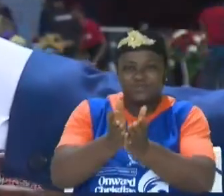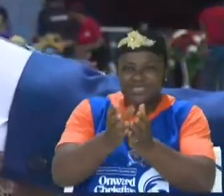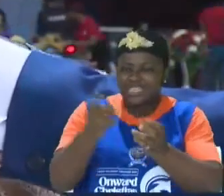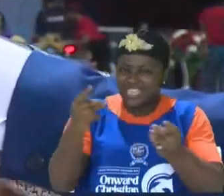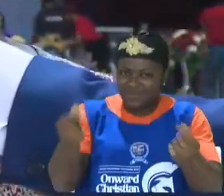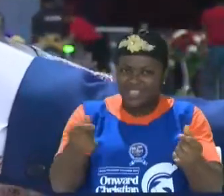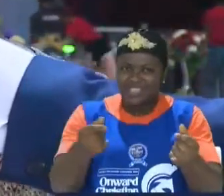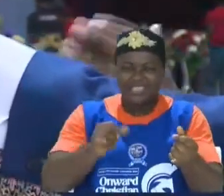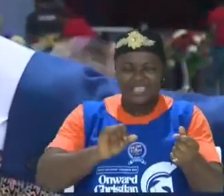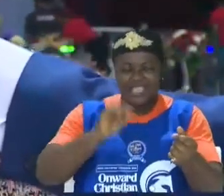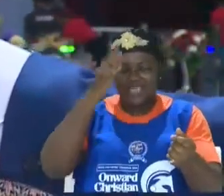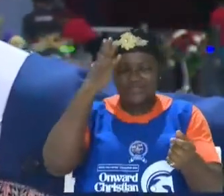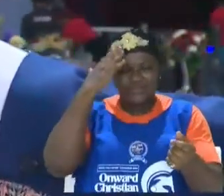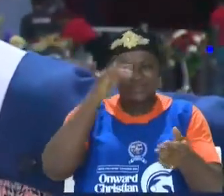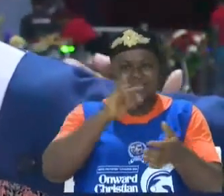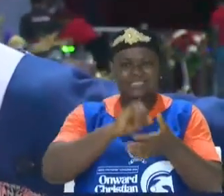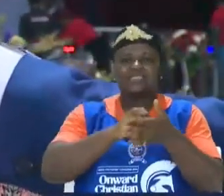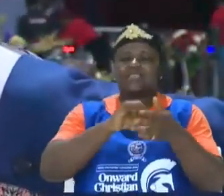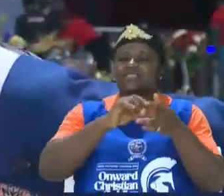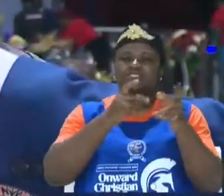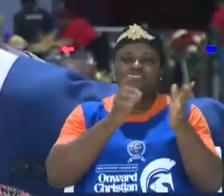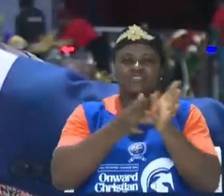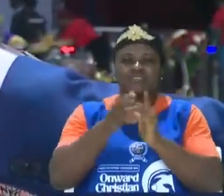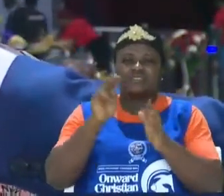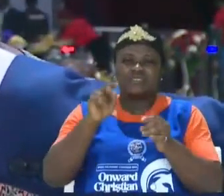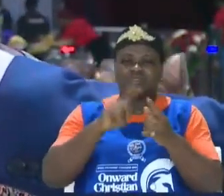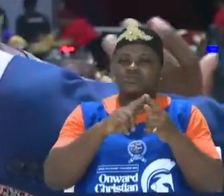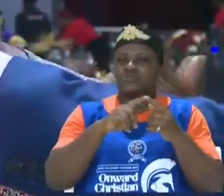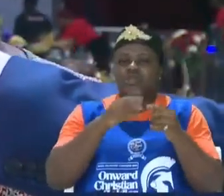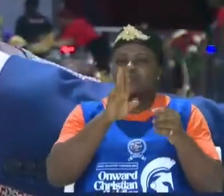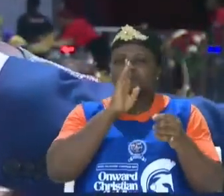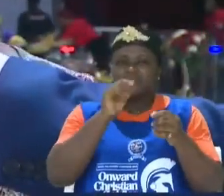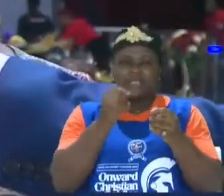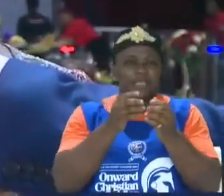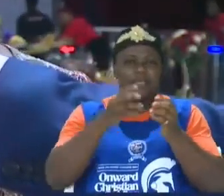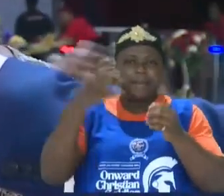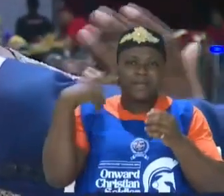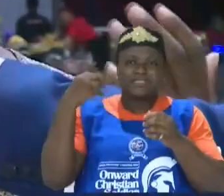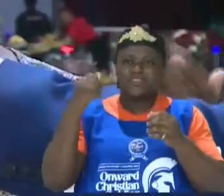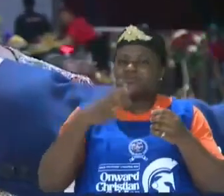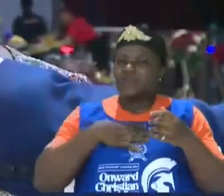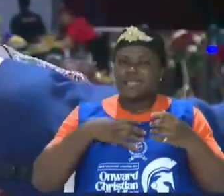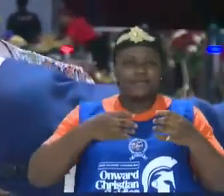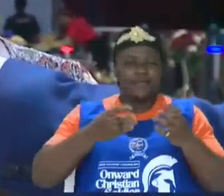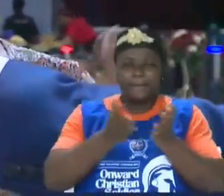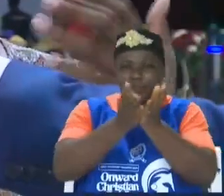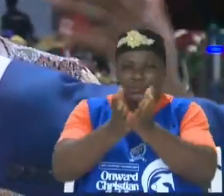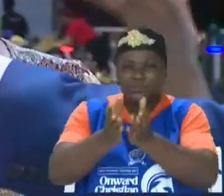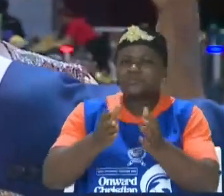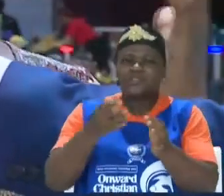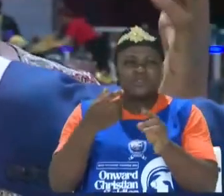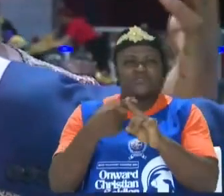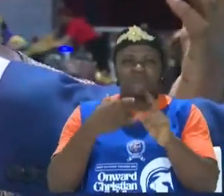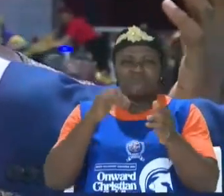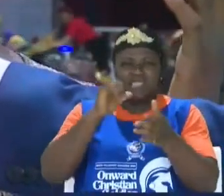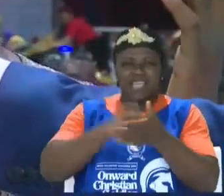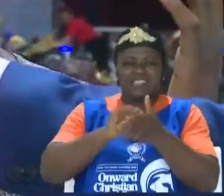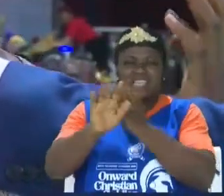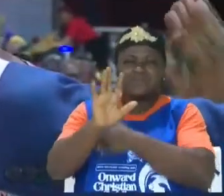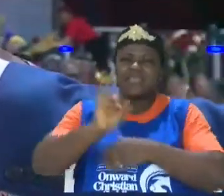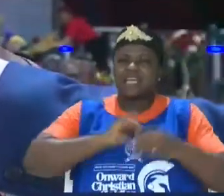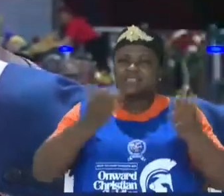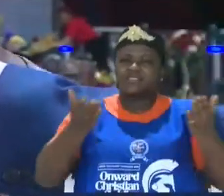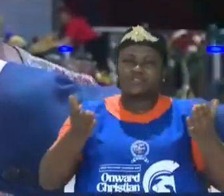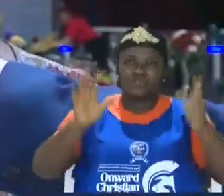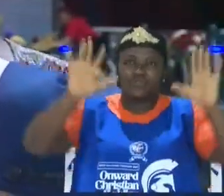master of my boat. And right there and there, I surrendered my life to Christ. And to God be the glory, my life has changed. I no longer look like the person that I